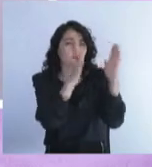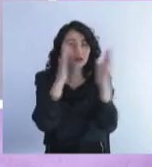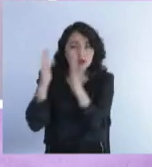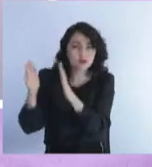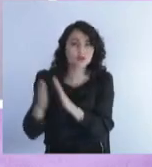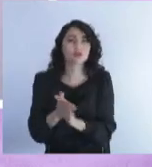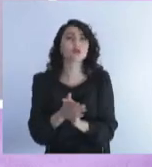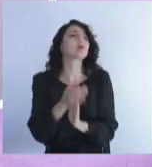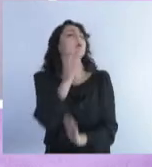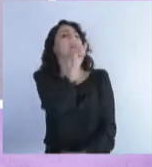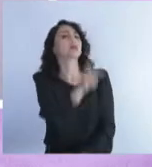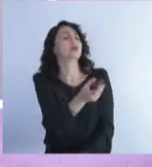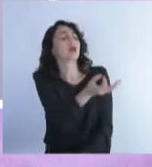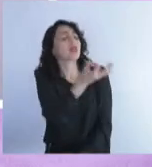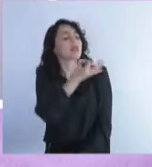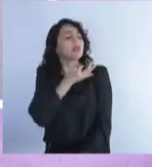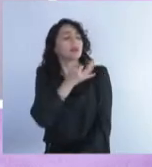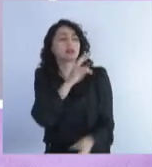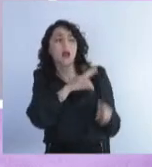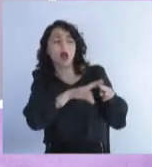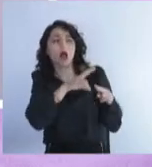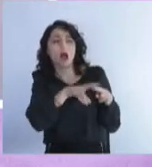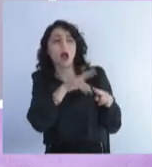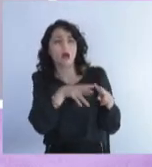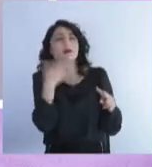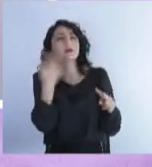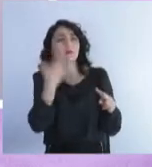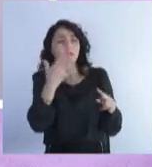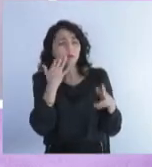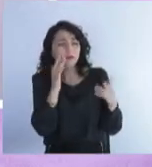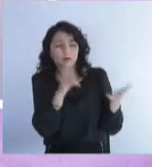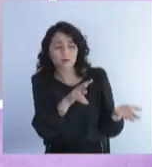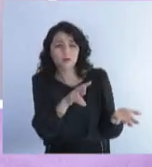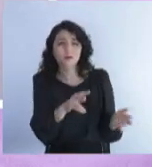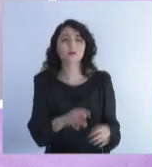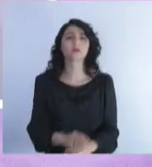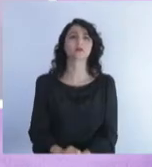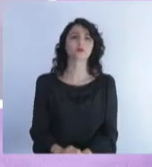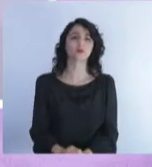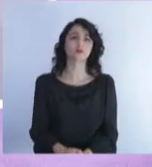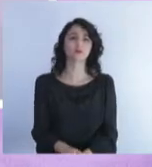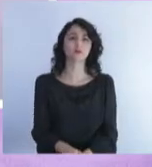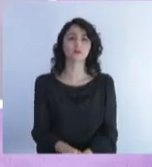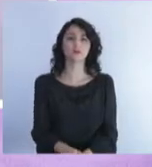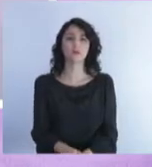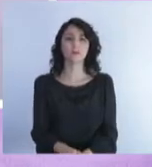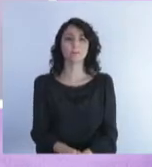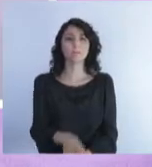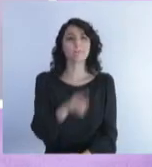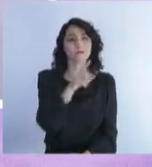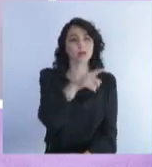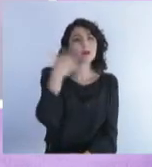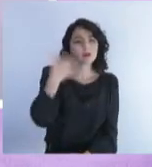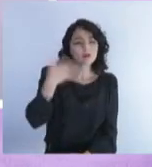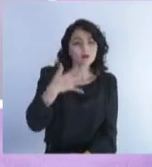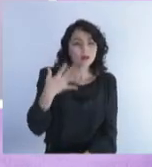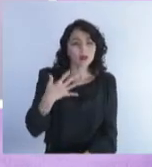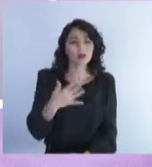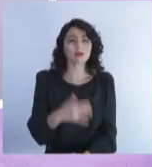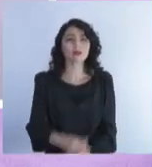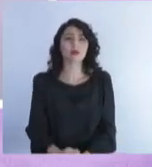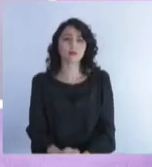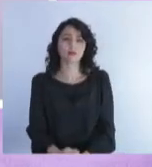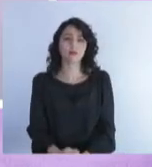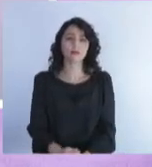more importance on what the most powerful person in the room says and does. And that's why that person is